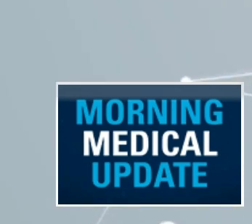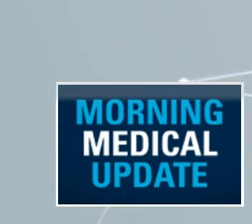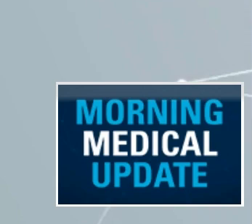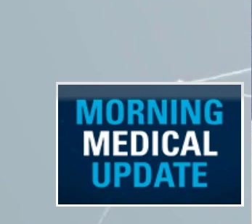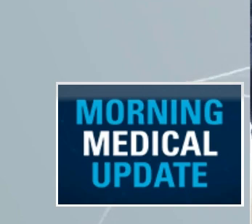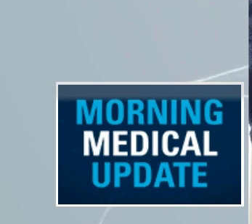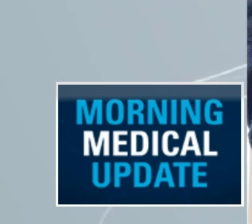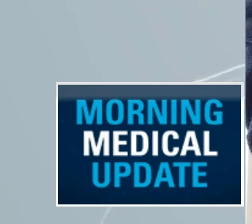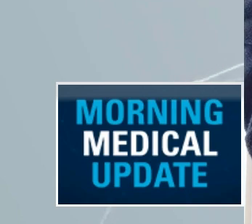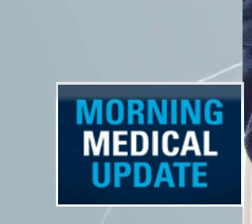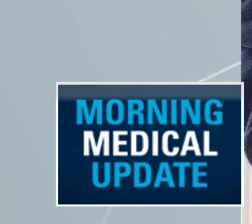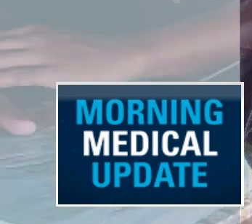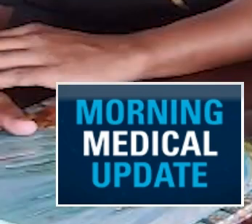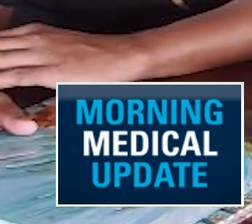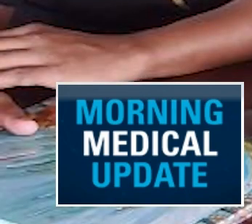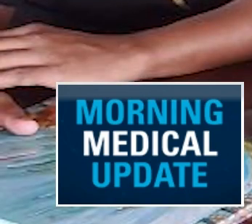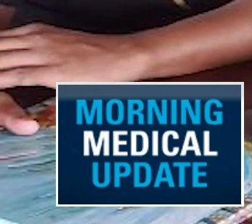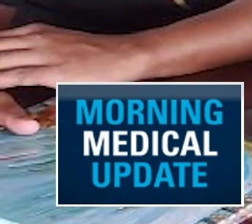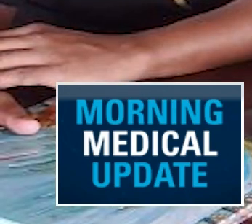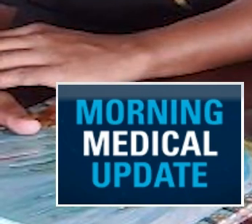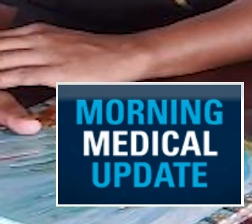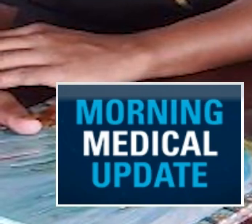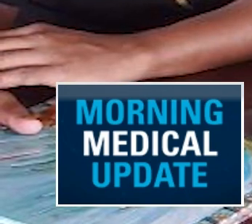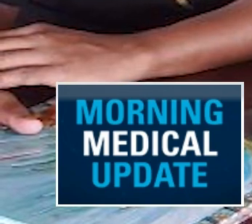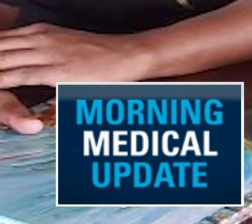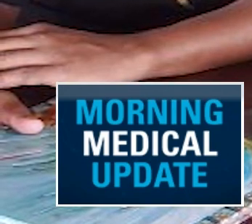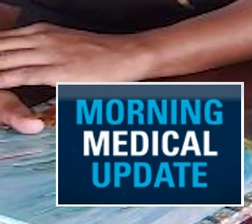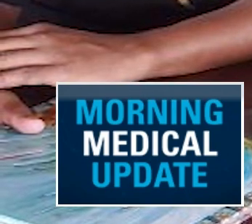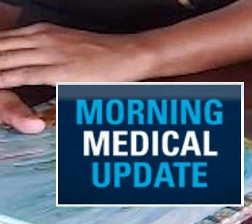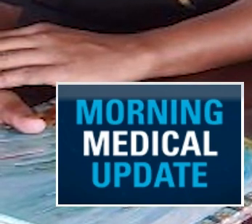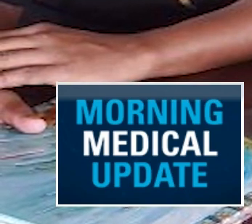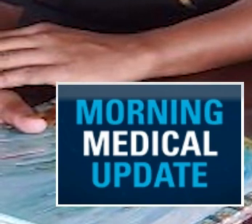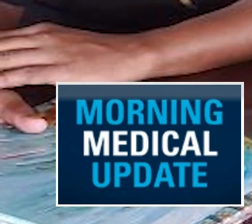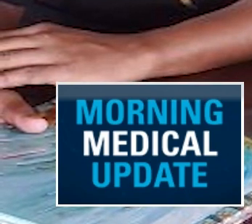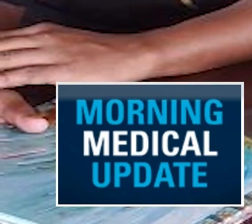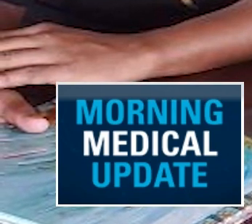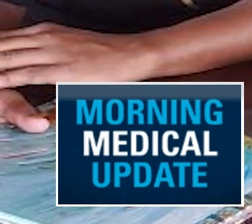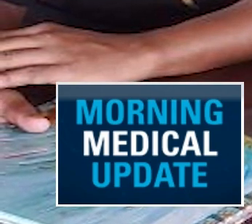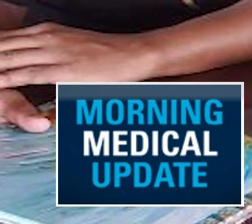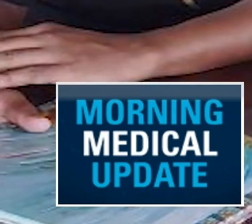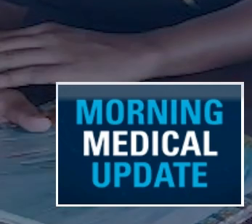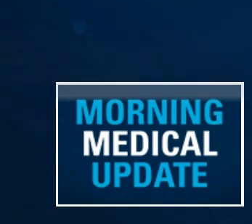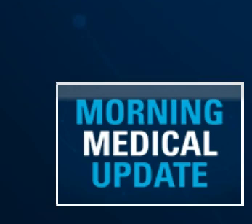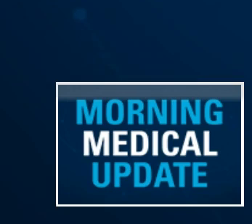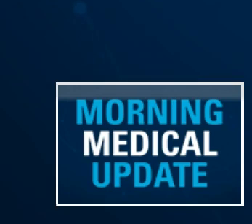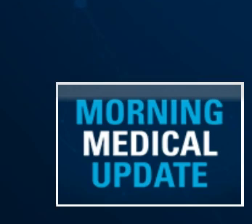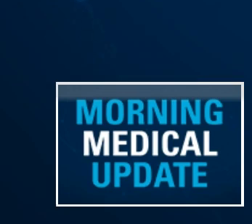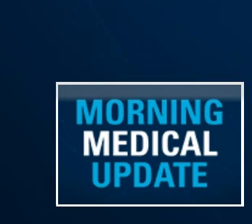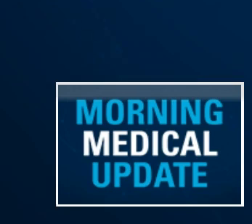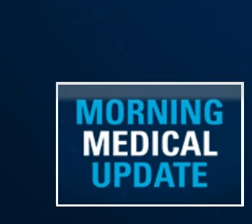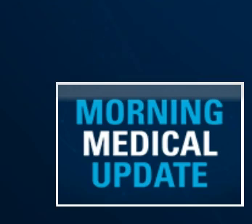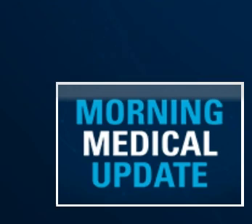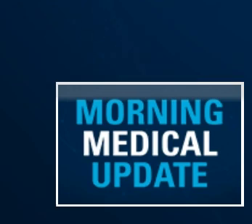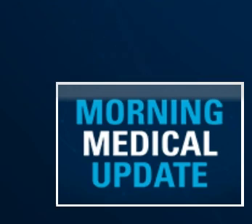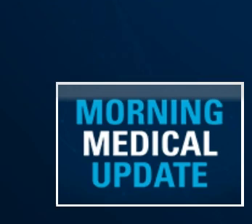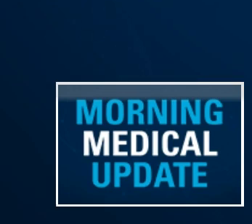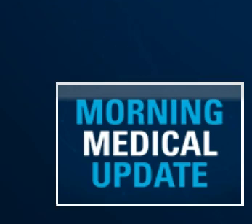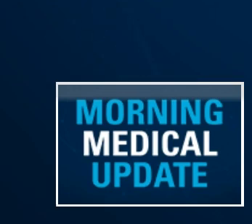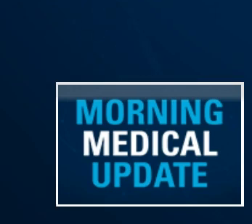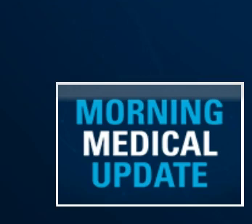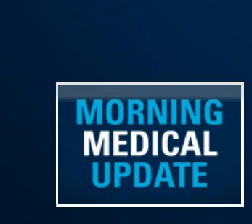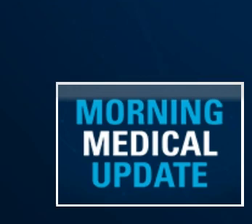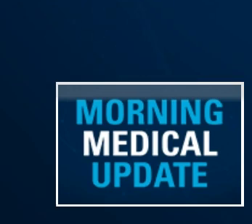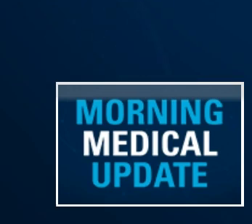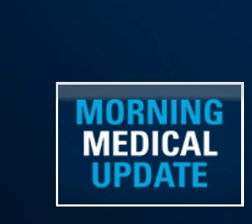man, but you told us that you didn't want Gavin to be the donor. Tell us why. Well, I knew little